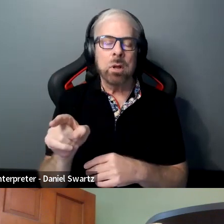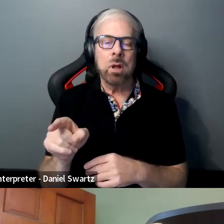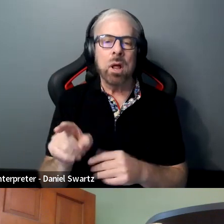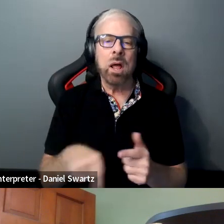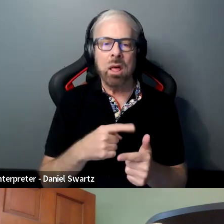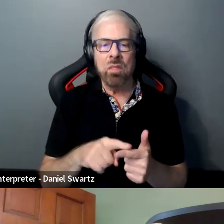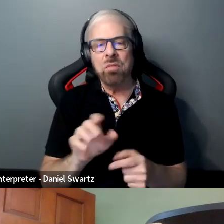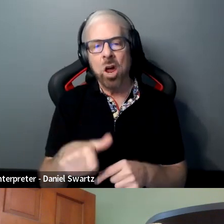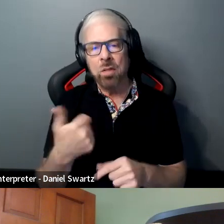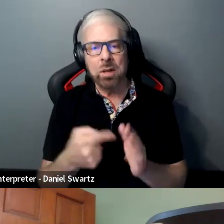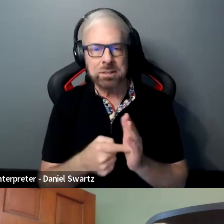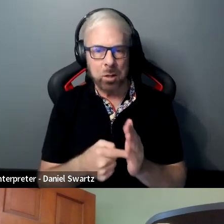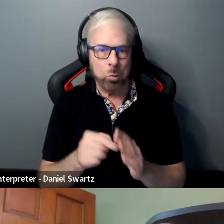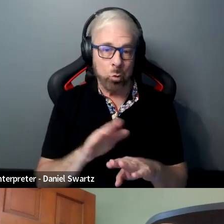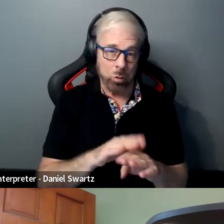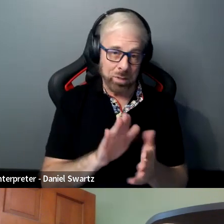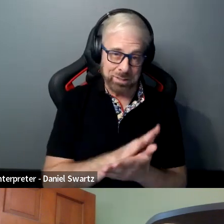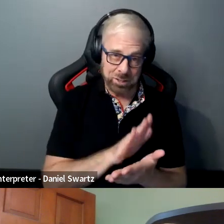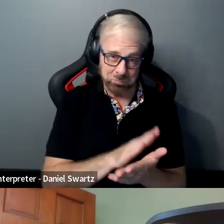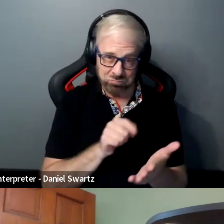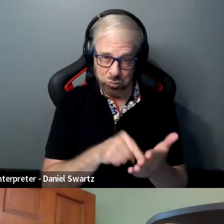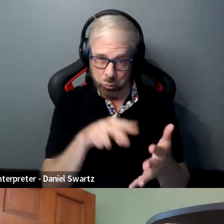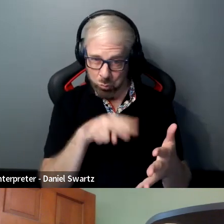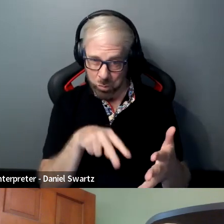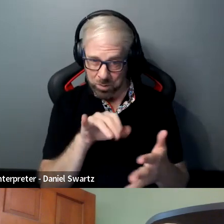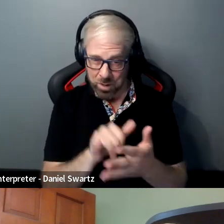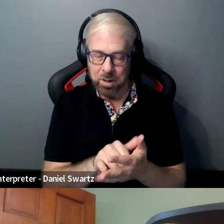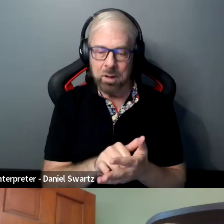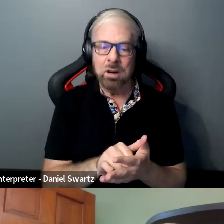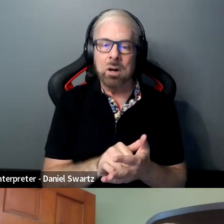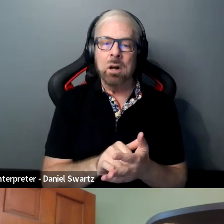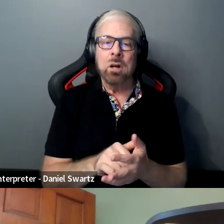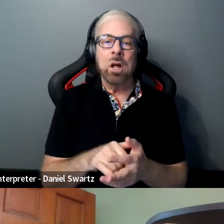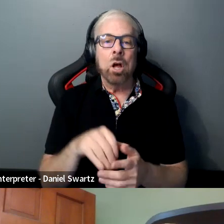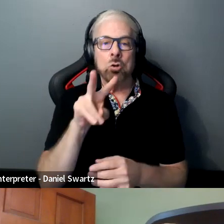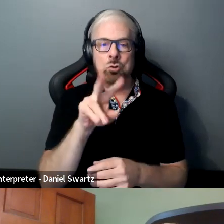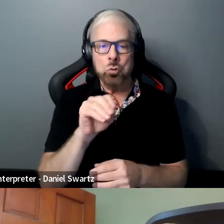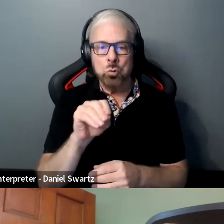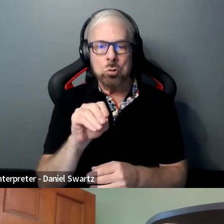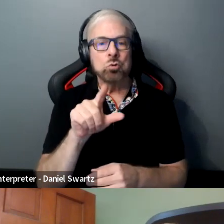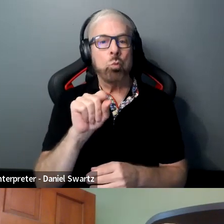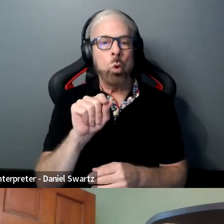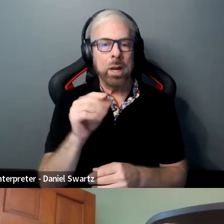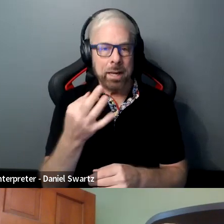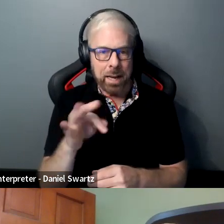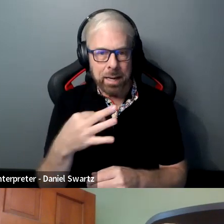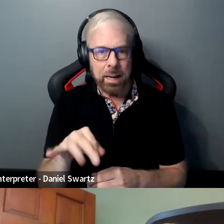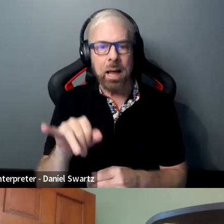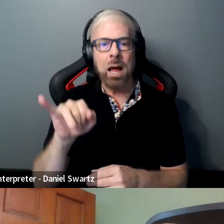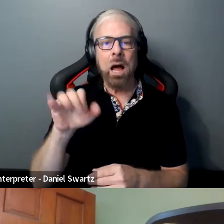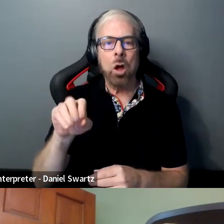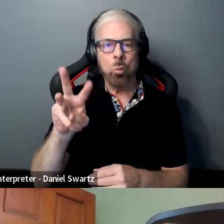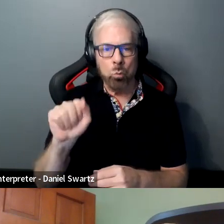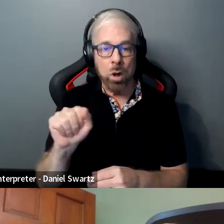other examples on the sheet that you can look at. In 2019, the Iowa